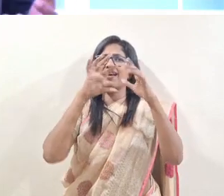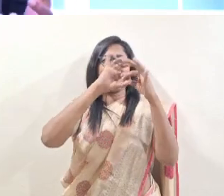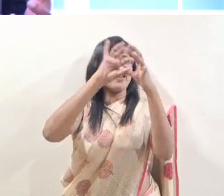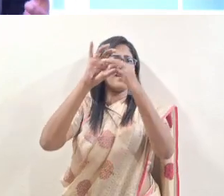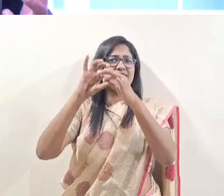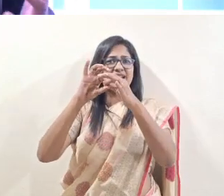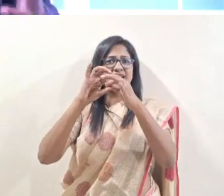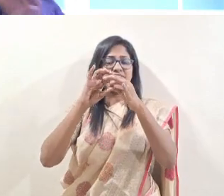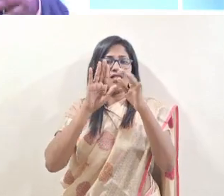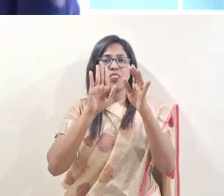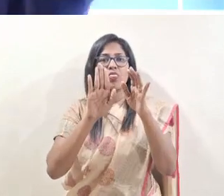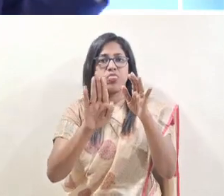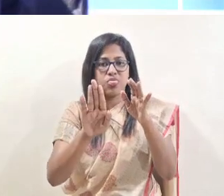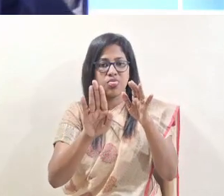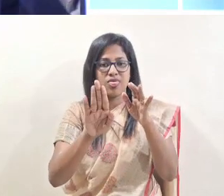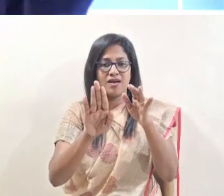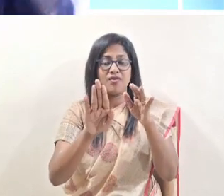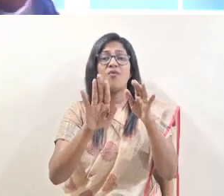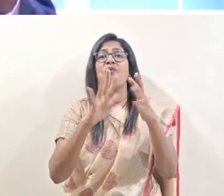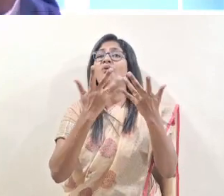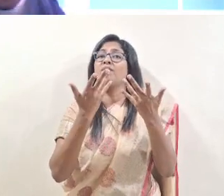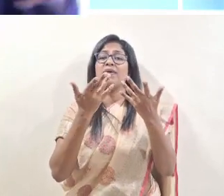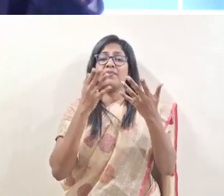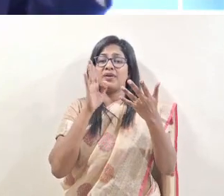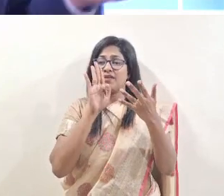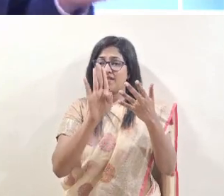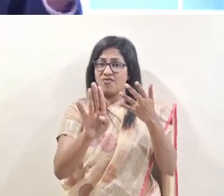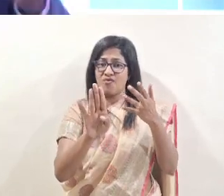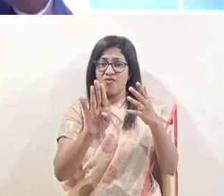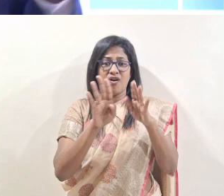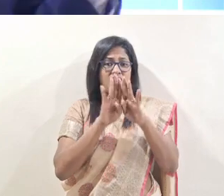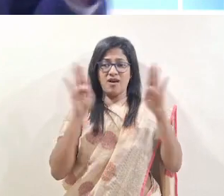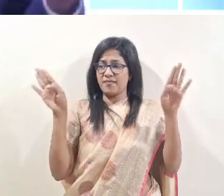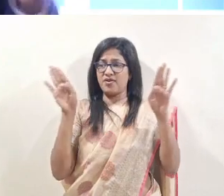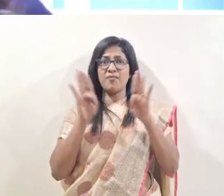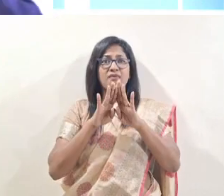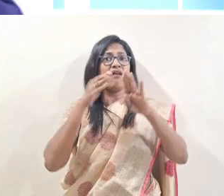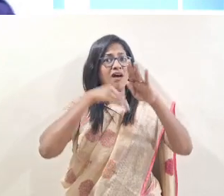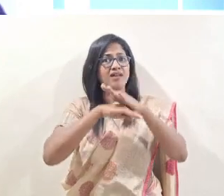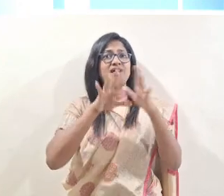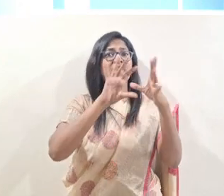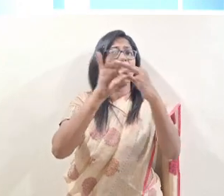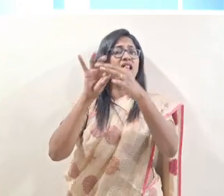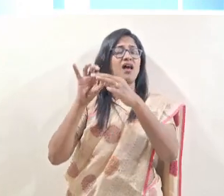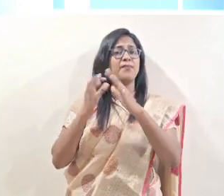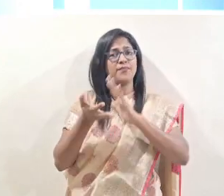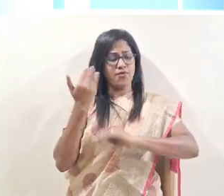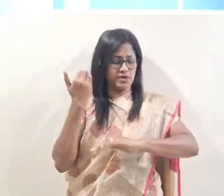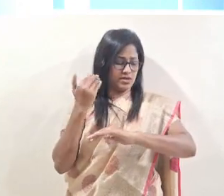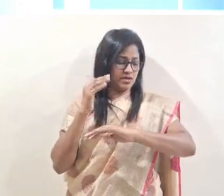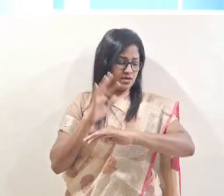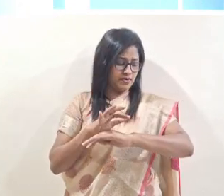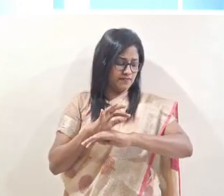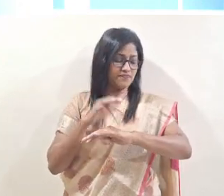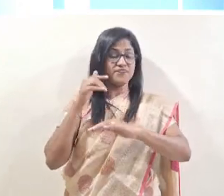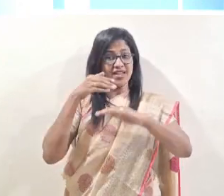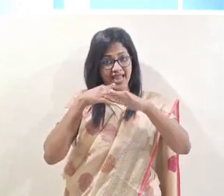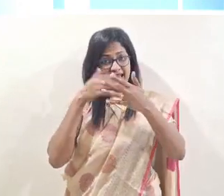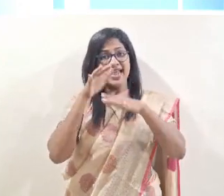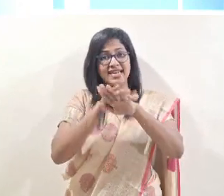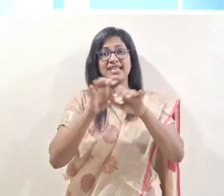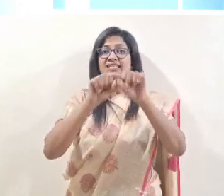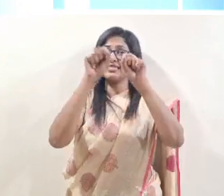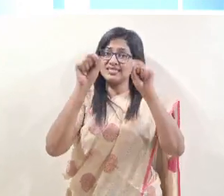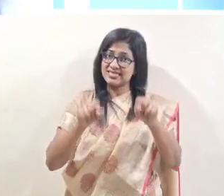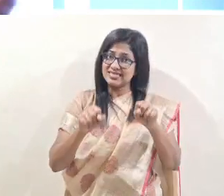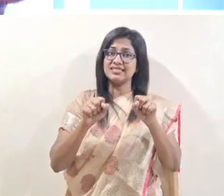the brakes apply, I mean, can the door be opened when the brakes are applied or brakes are not? I mean, there are a lot of things within this integrated system. And